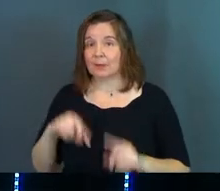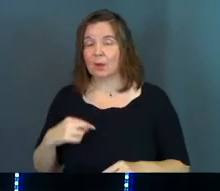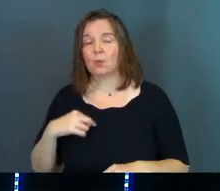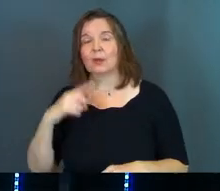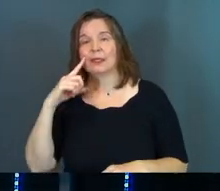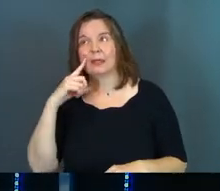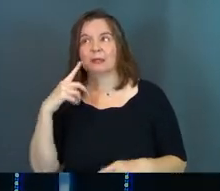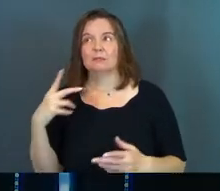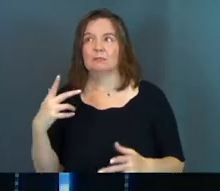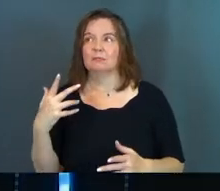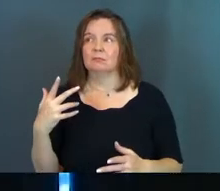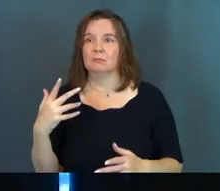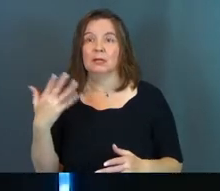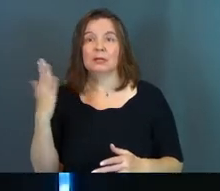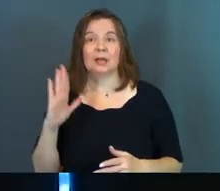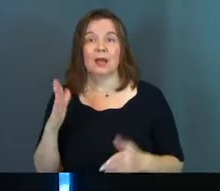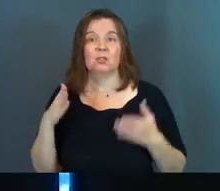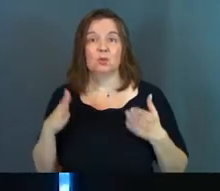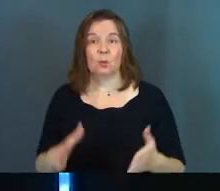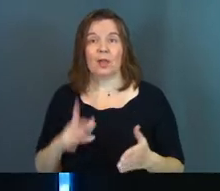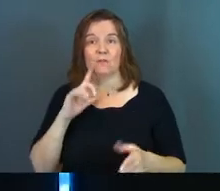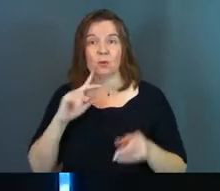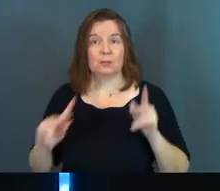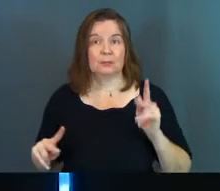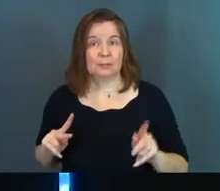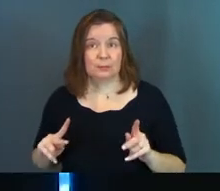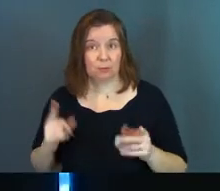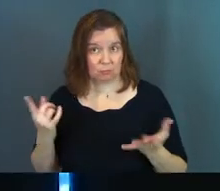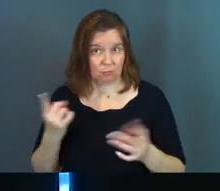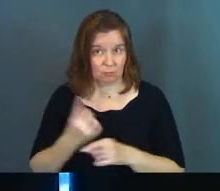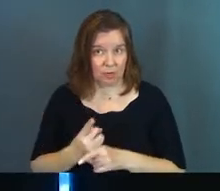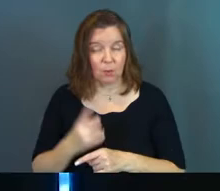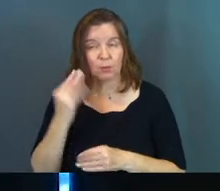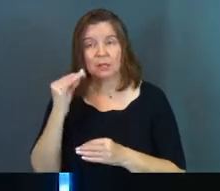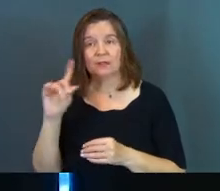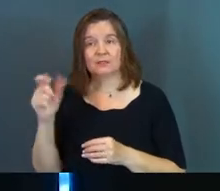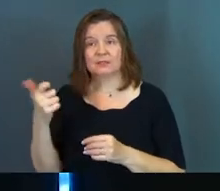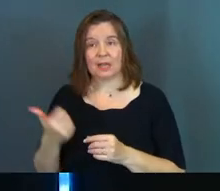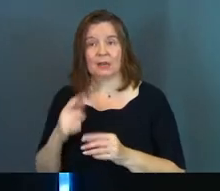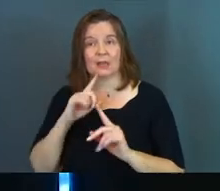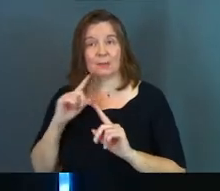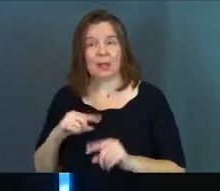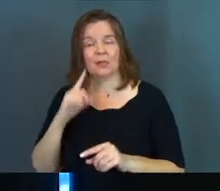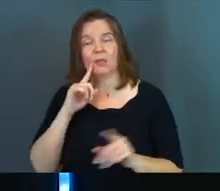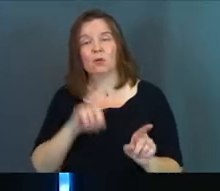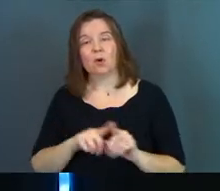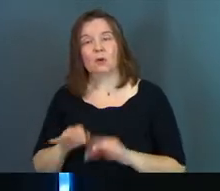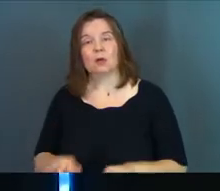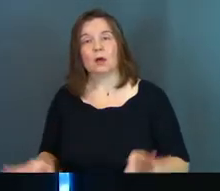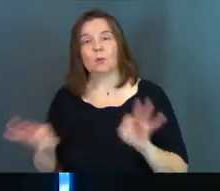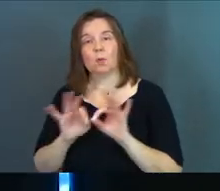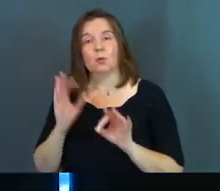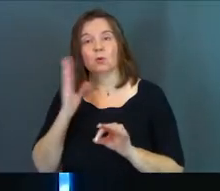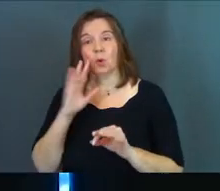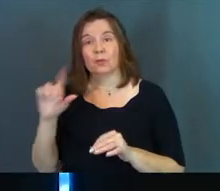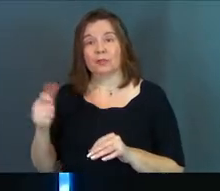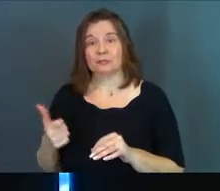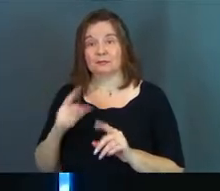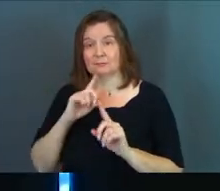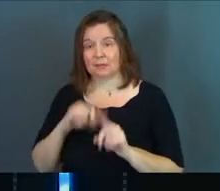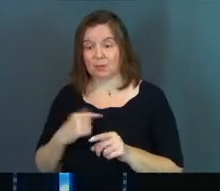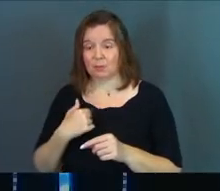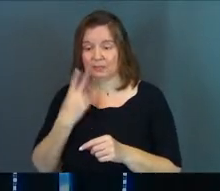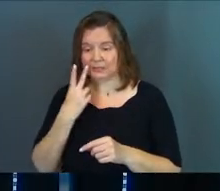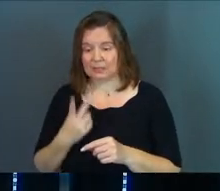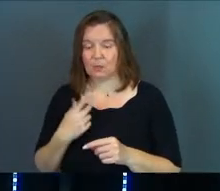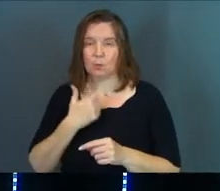and we think of just God's way for his people, right? And when we think of the Ten Commandments, I think it's also important for us to know today that the Ten Commandments is something